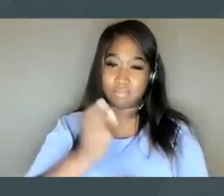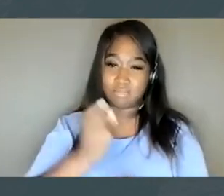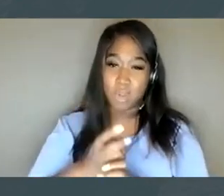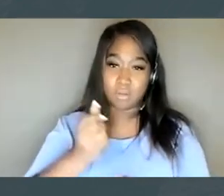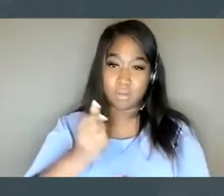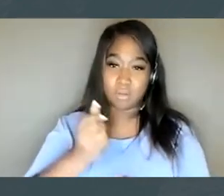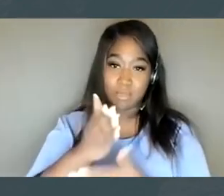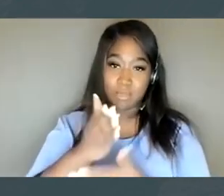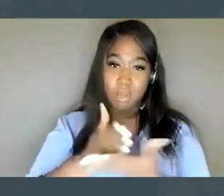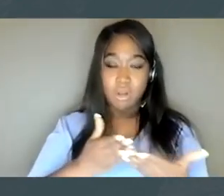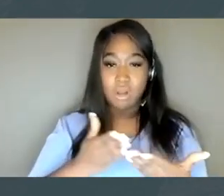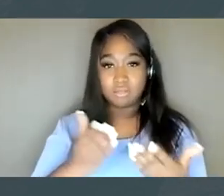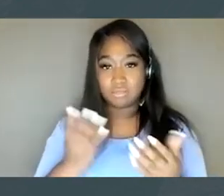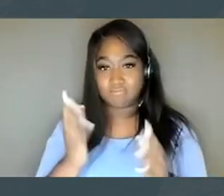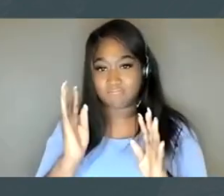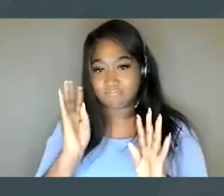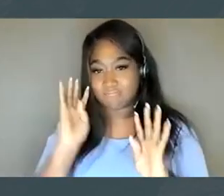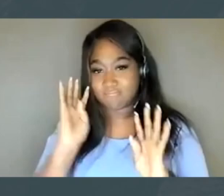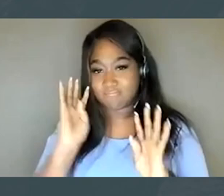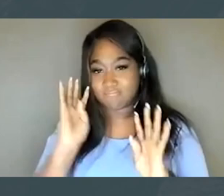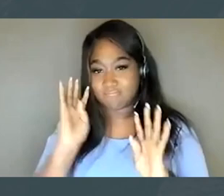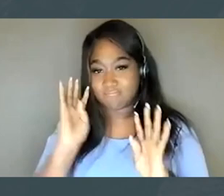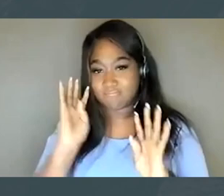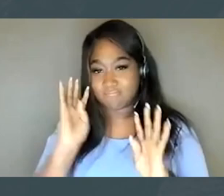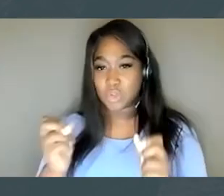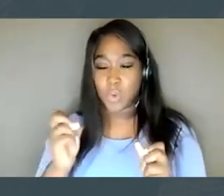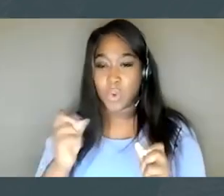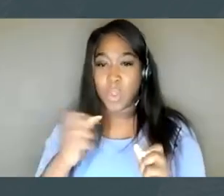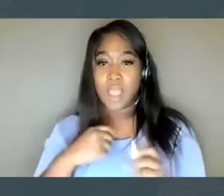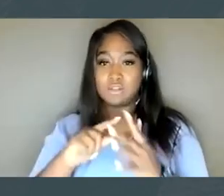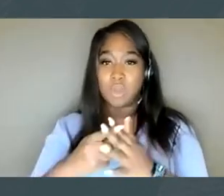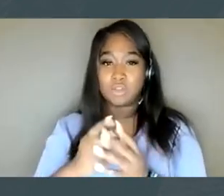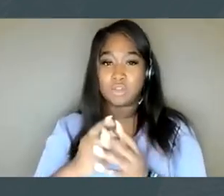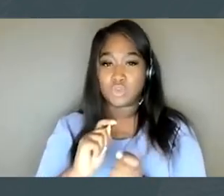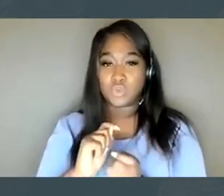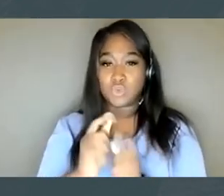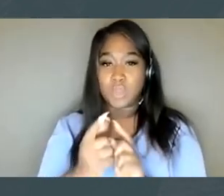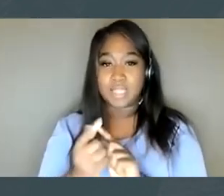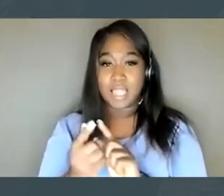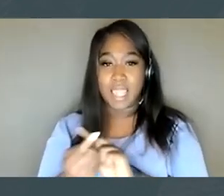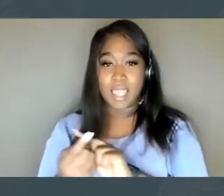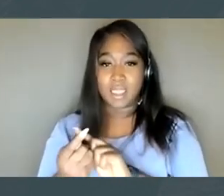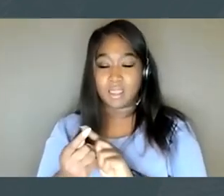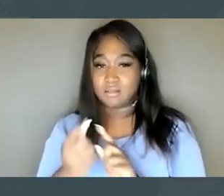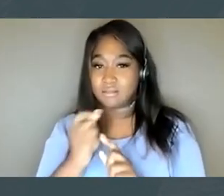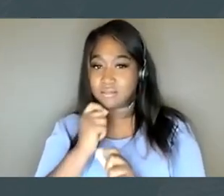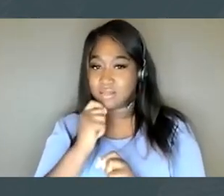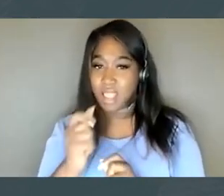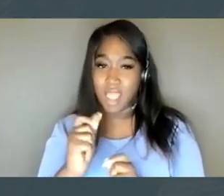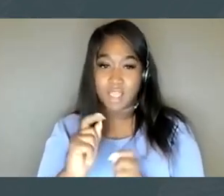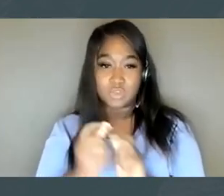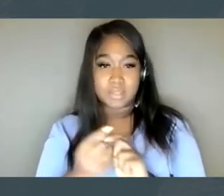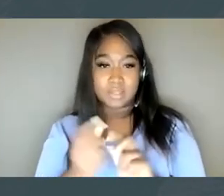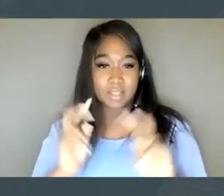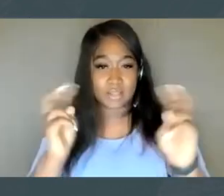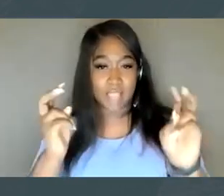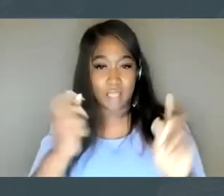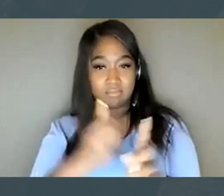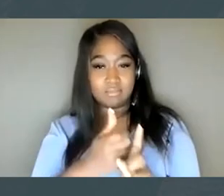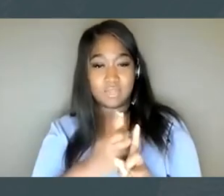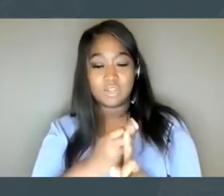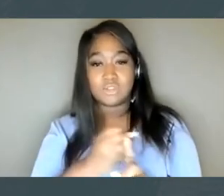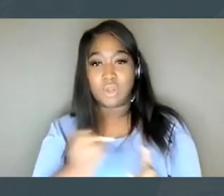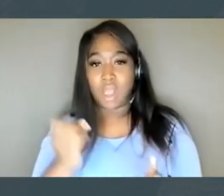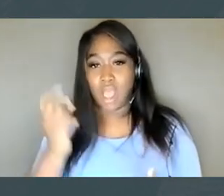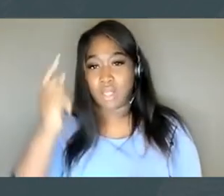translating without translating the title. And I thought that maybe as I would